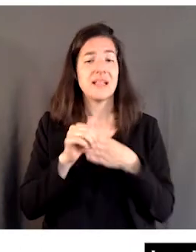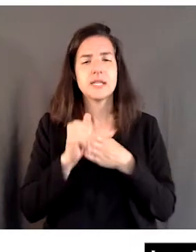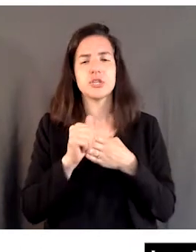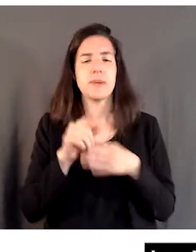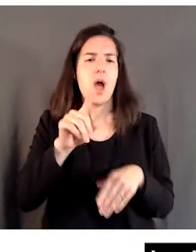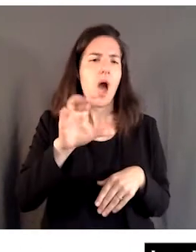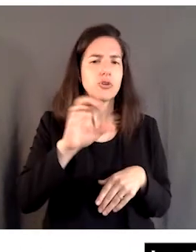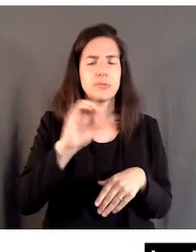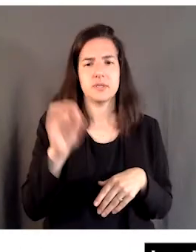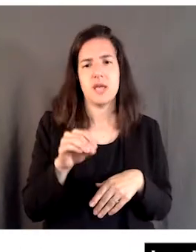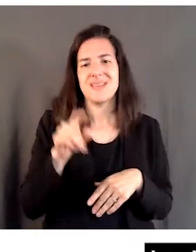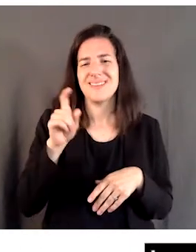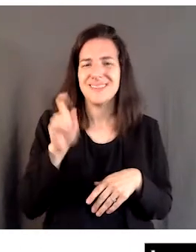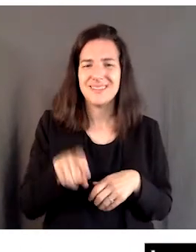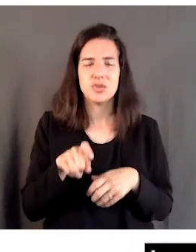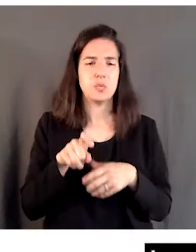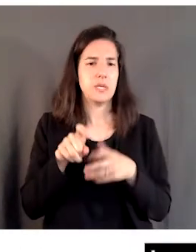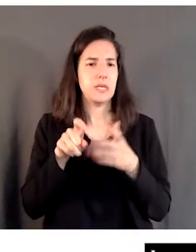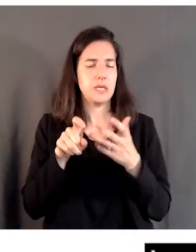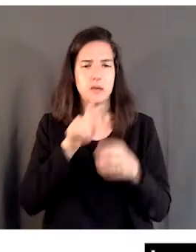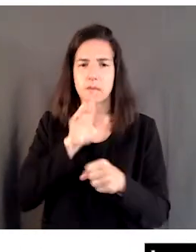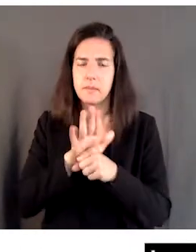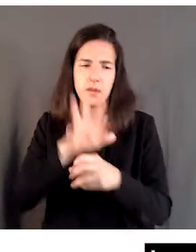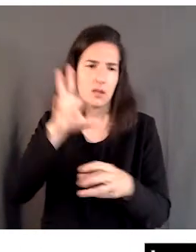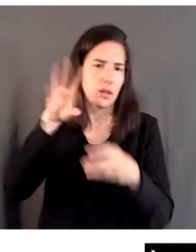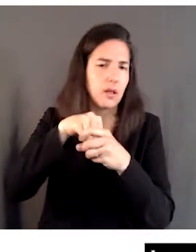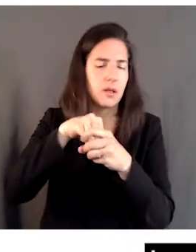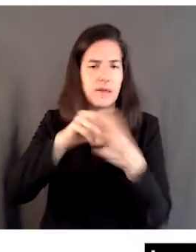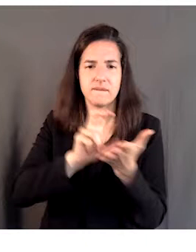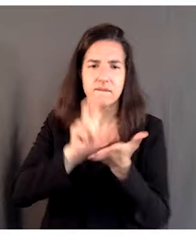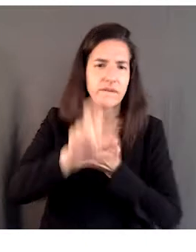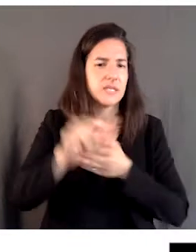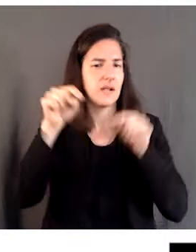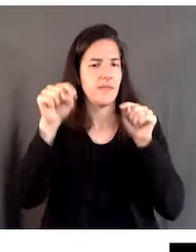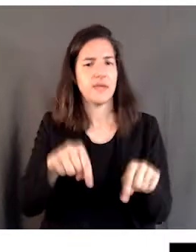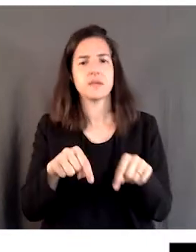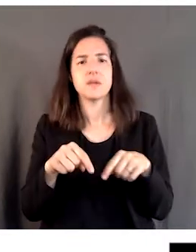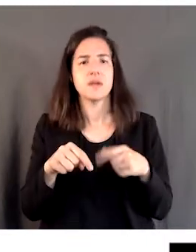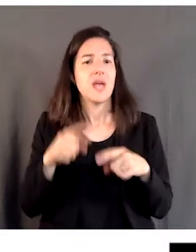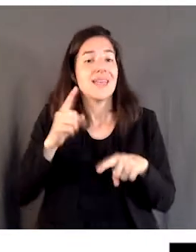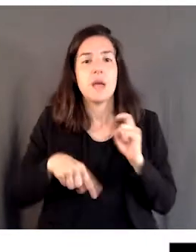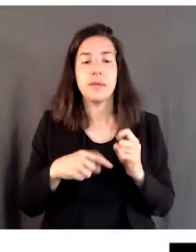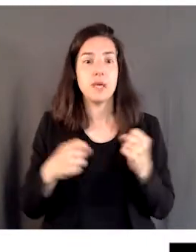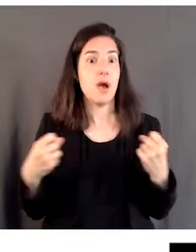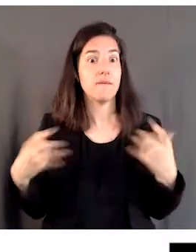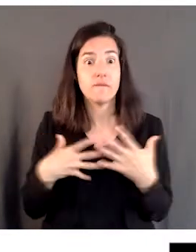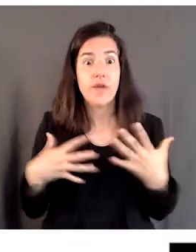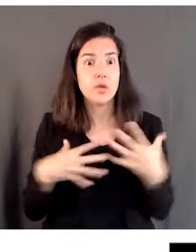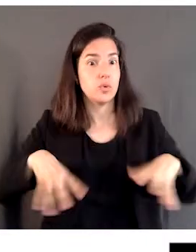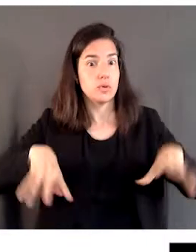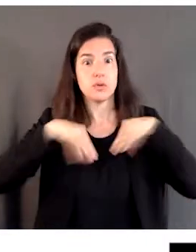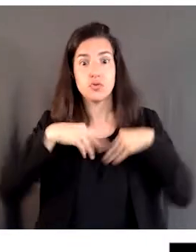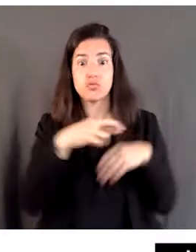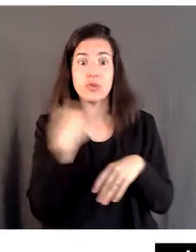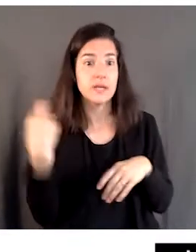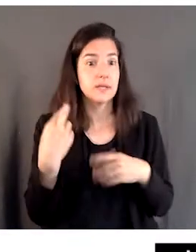100% needs to be invested in this. They have to be not afraid to take risks, not afraid